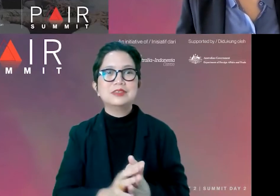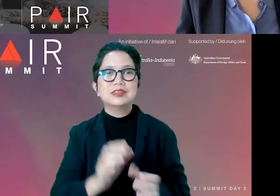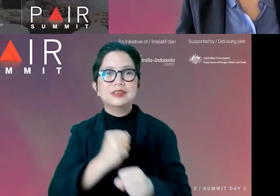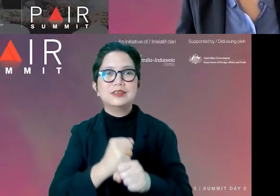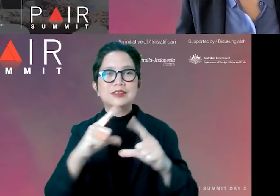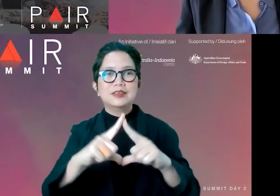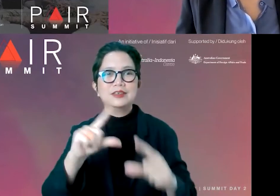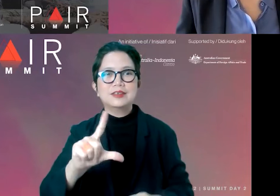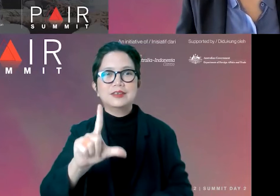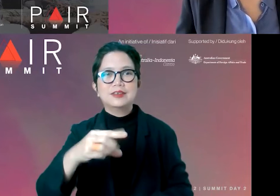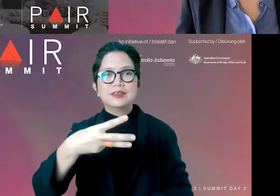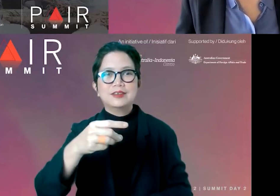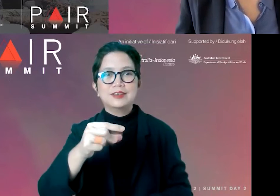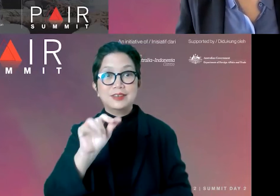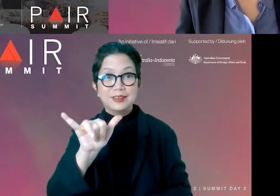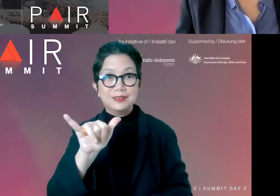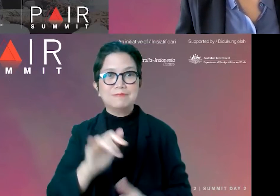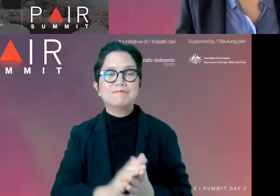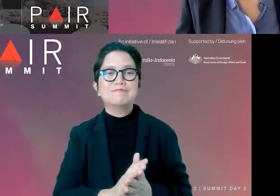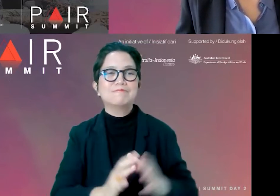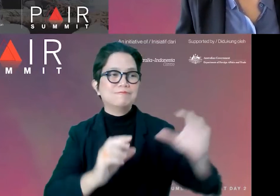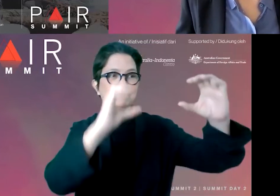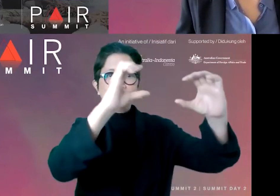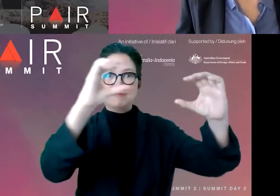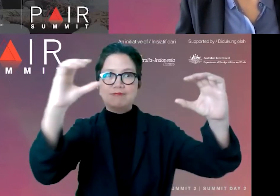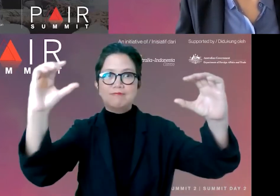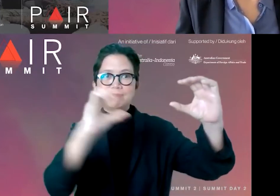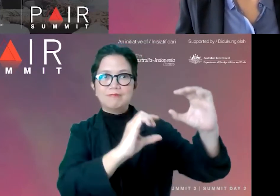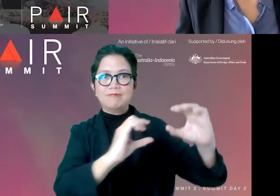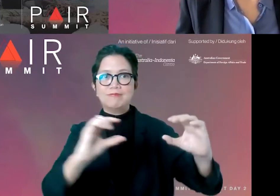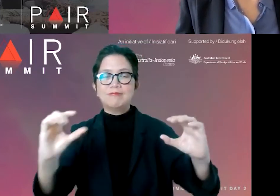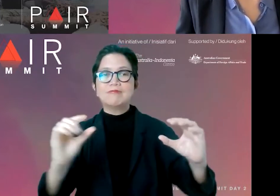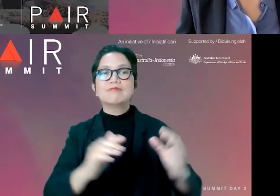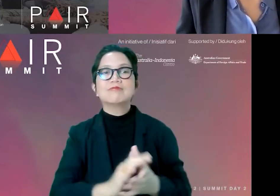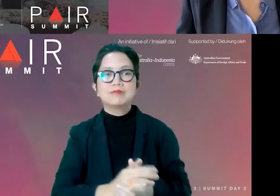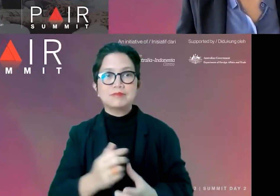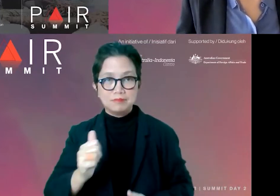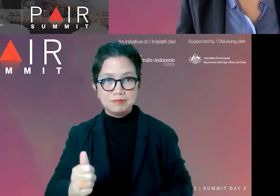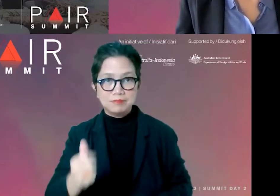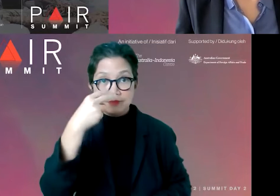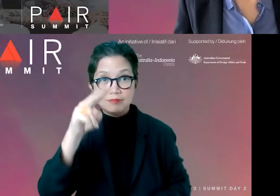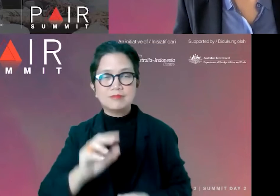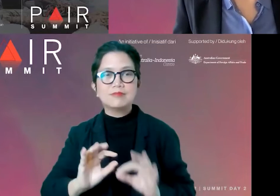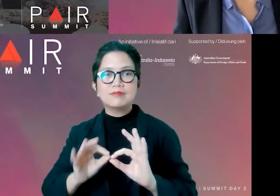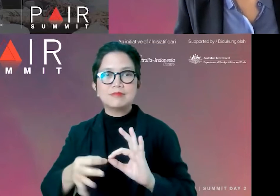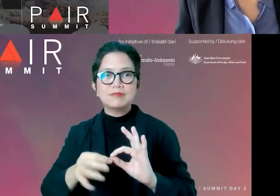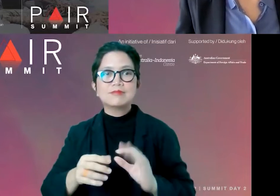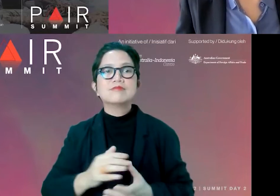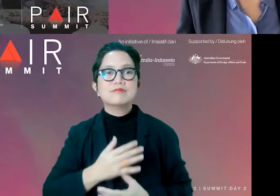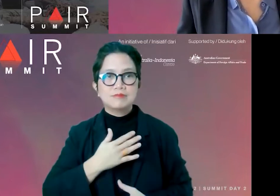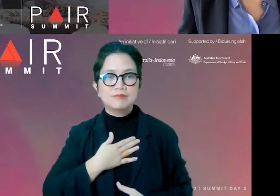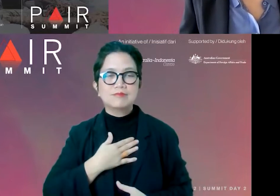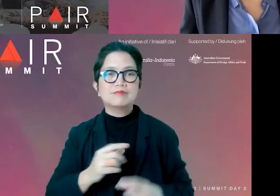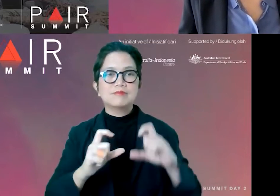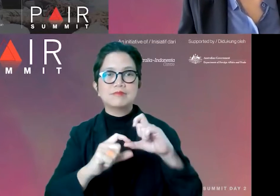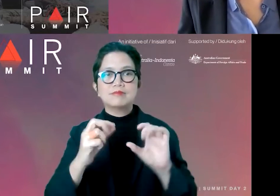sign language specialists. And at the moment, we're joined by Ibu Sonia from In Asli, which is lovely to have her with